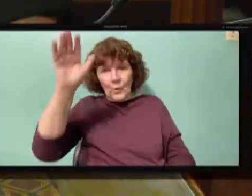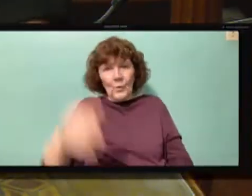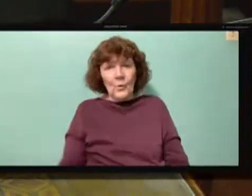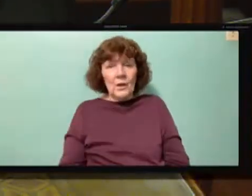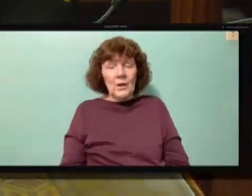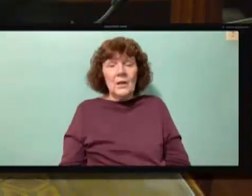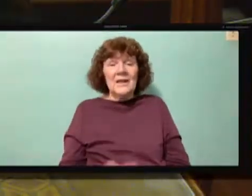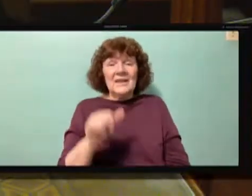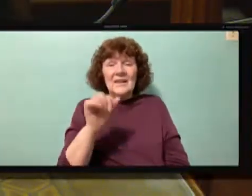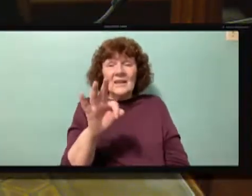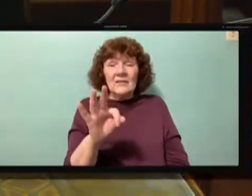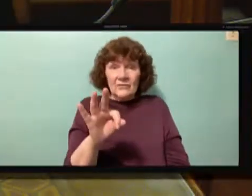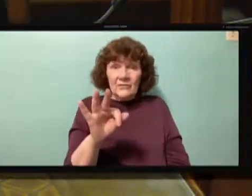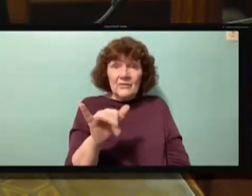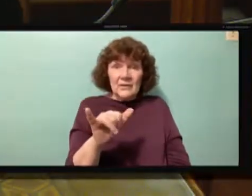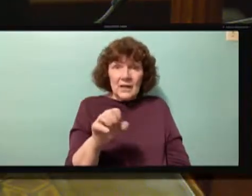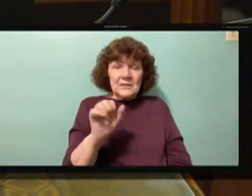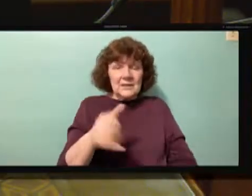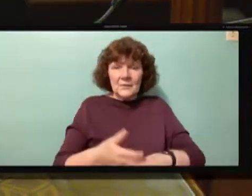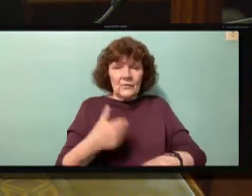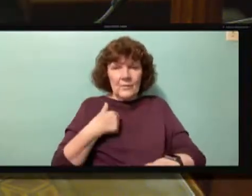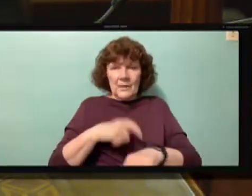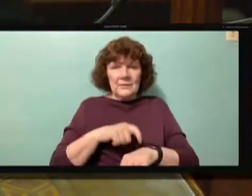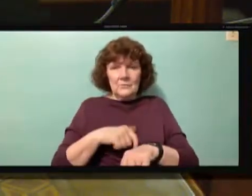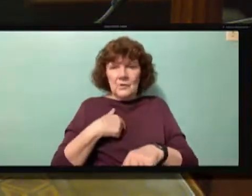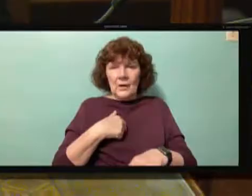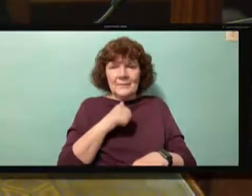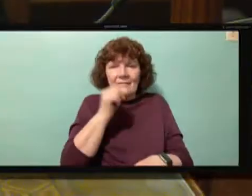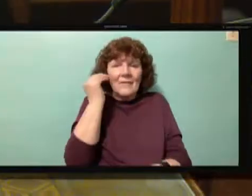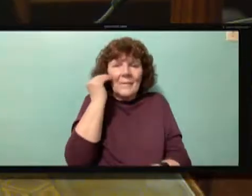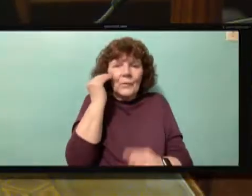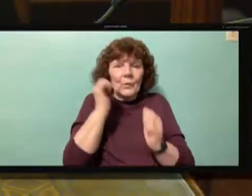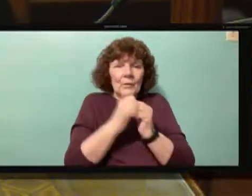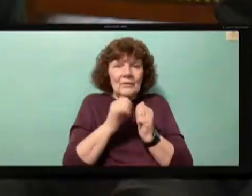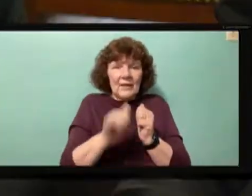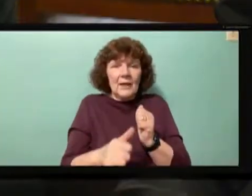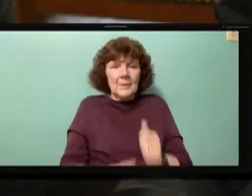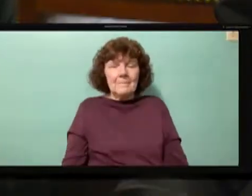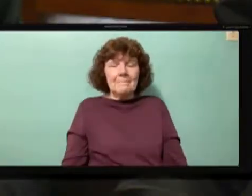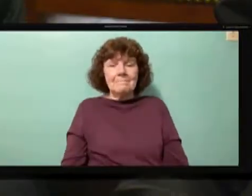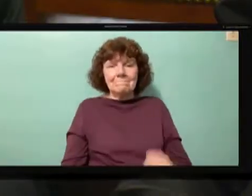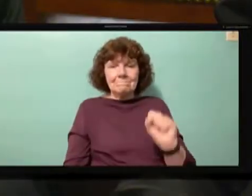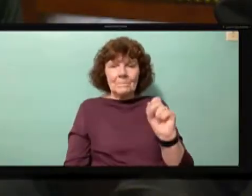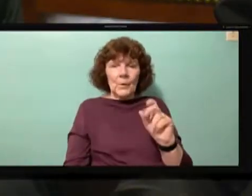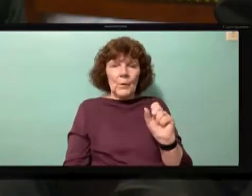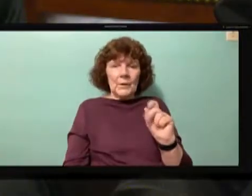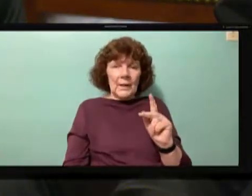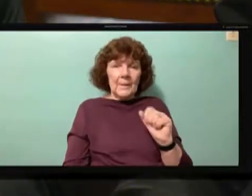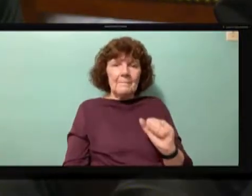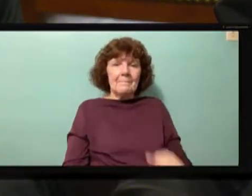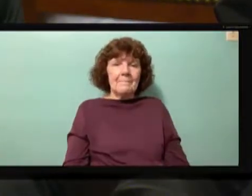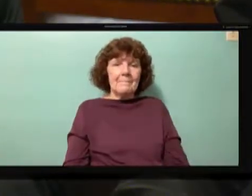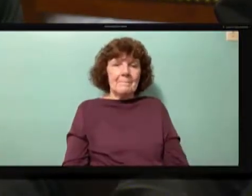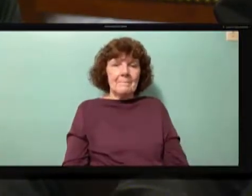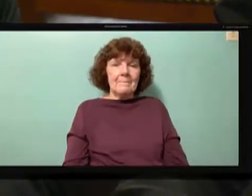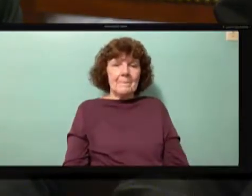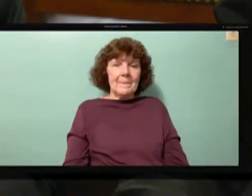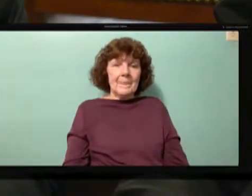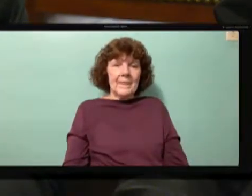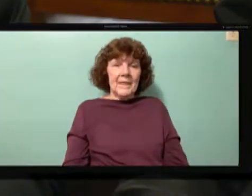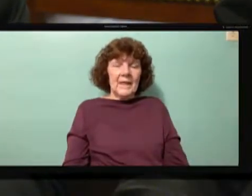it was before my time, so I'm not familiar. Okay. And then count.